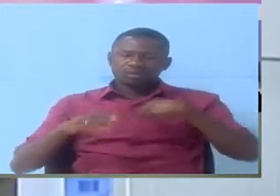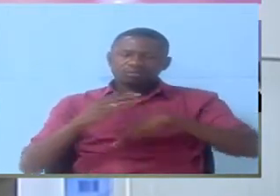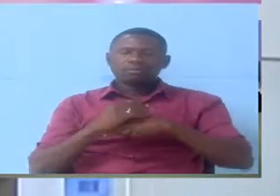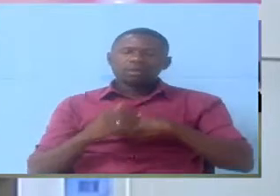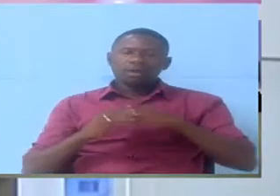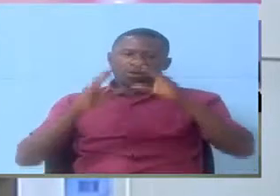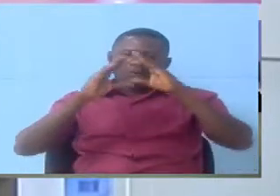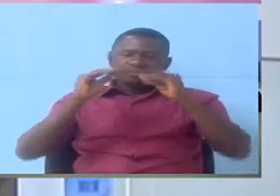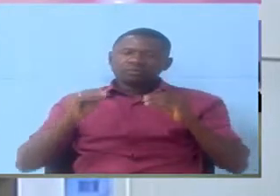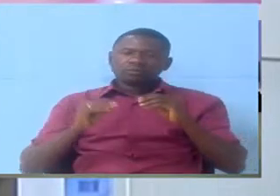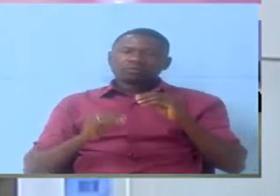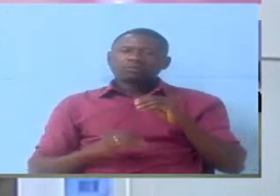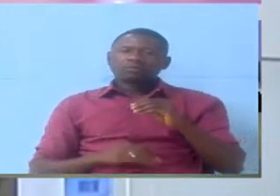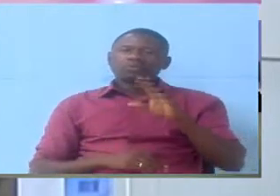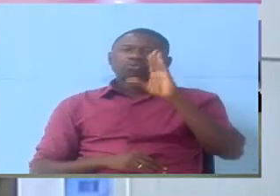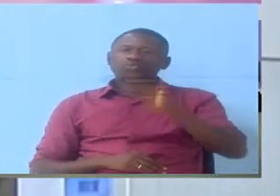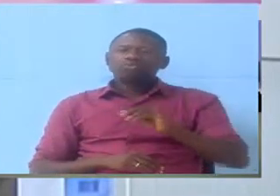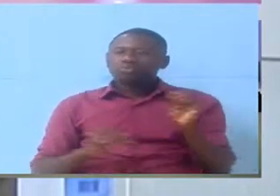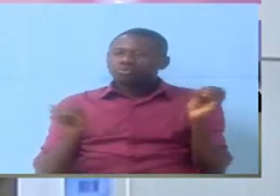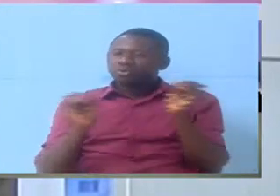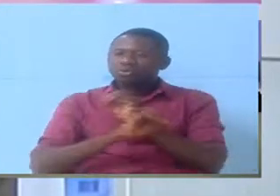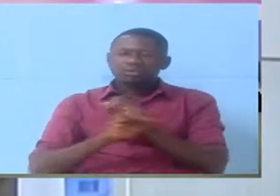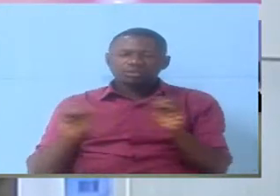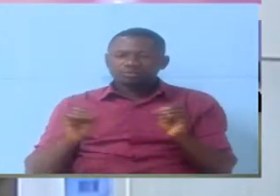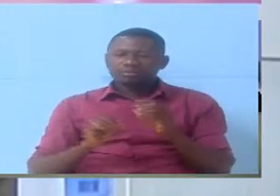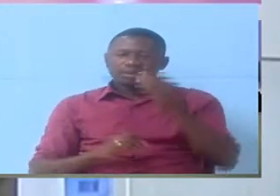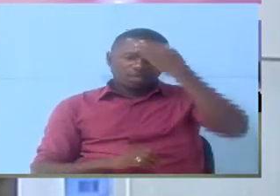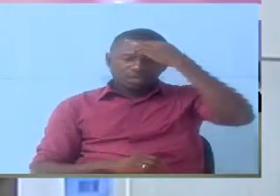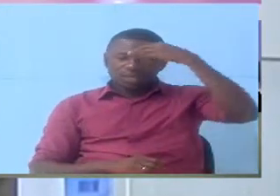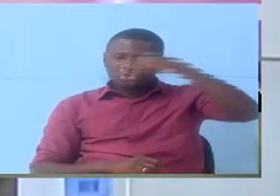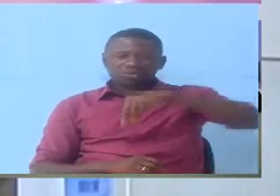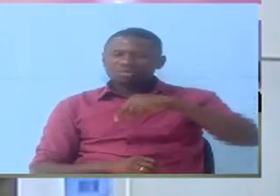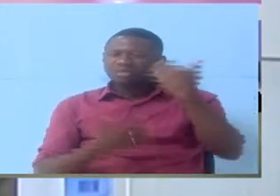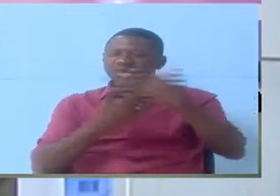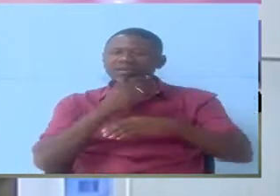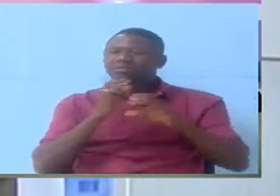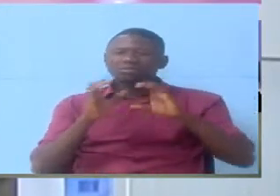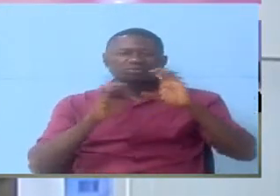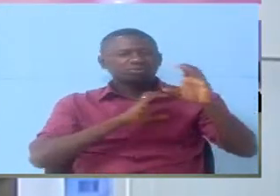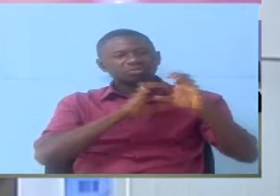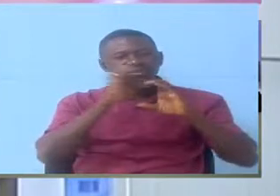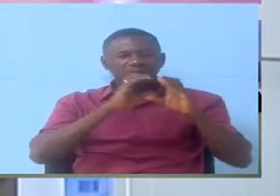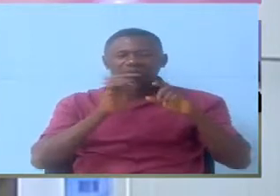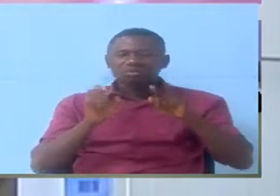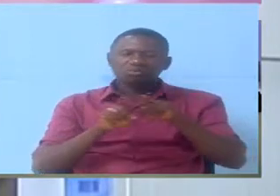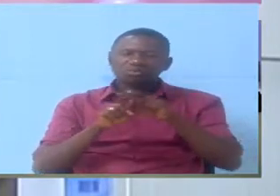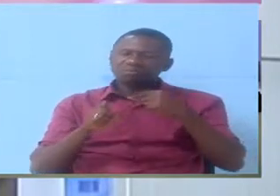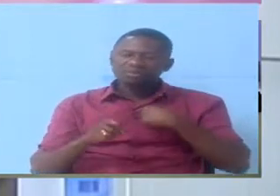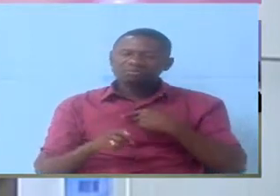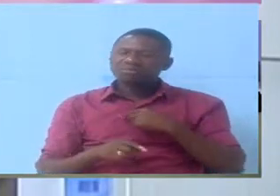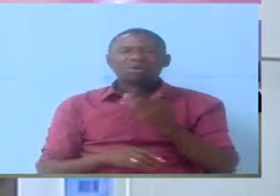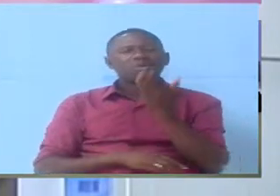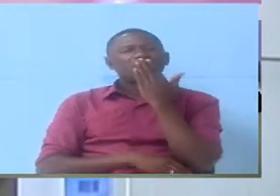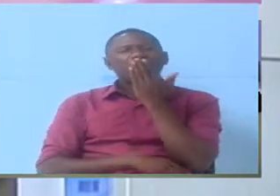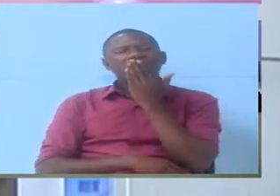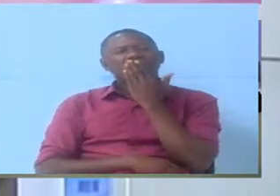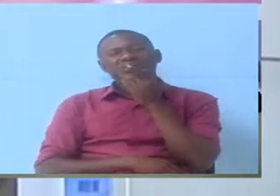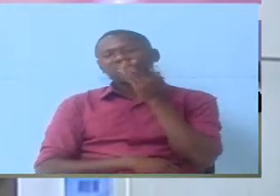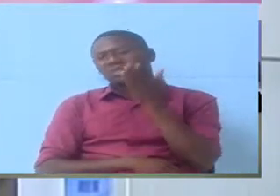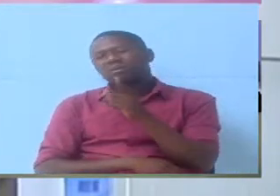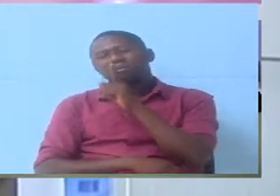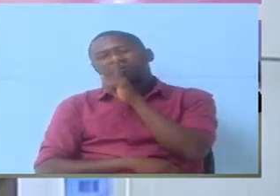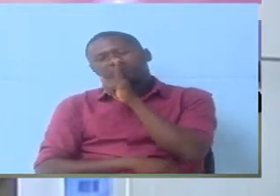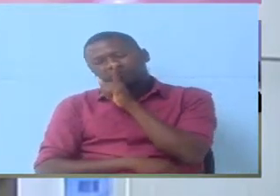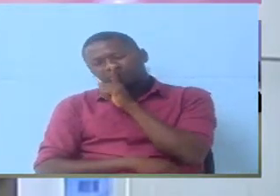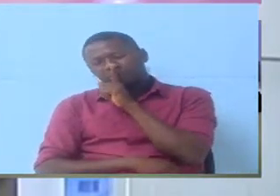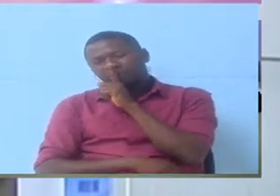nothing. Mantara fena. Headquarters will never consult me. Headquarters buka mkumandi. I was so quiet there. Mbejderi nje doro. In fact,